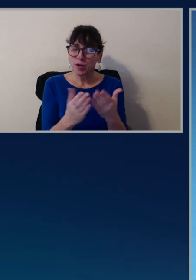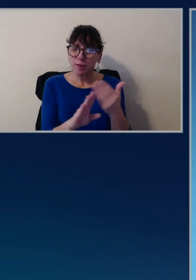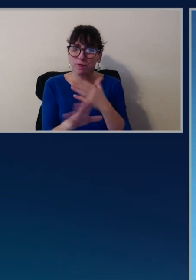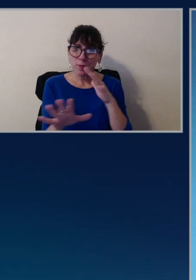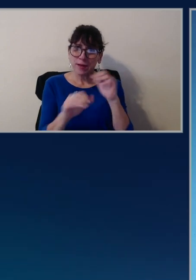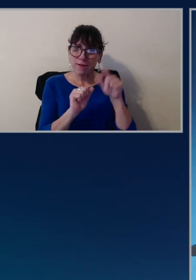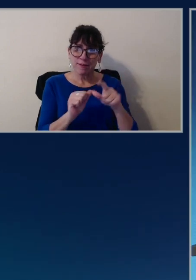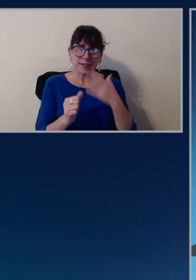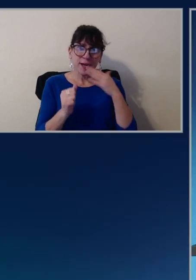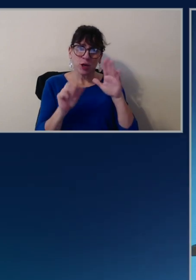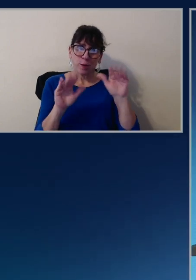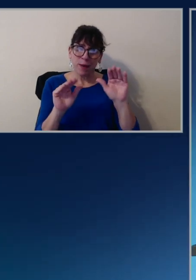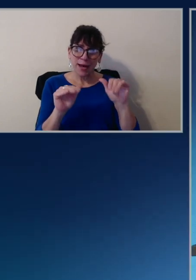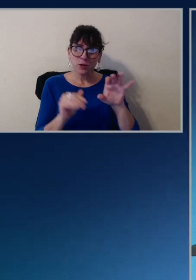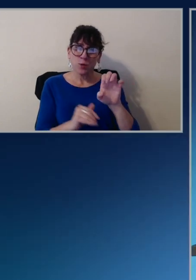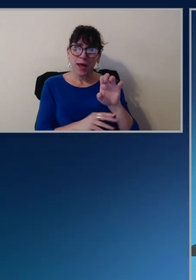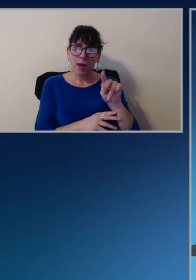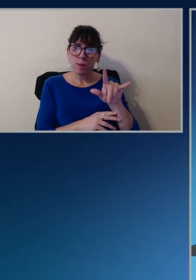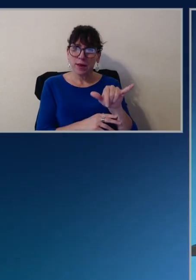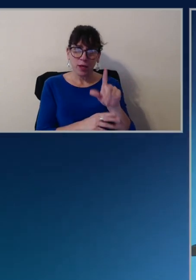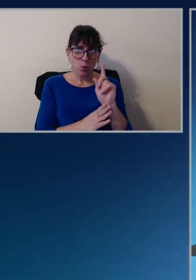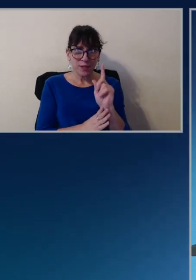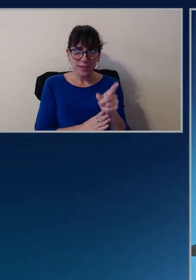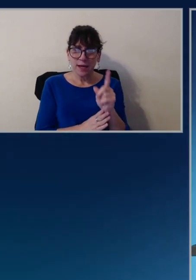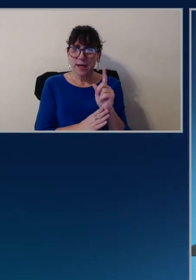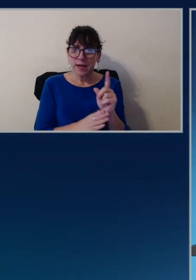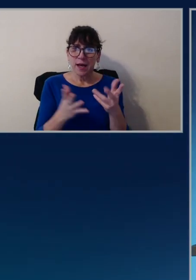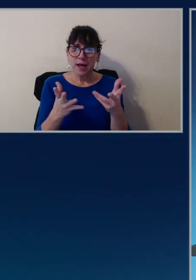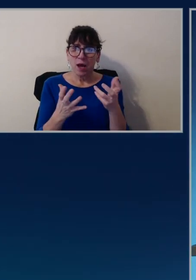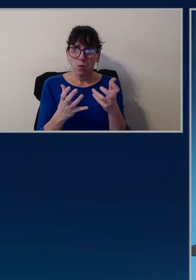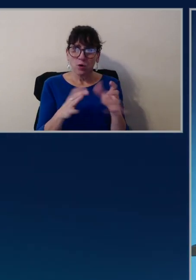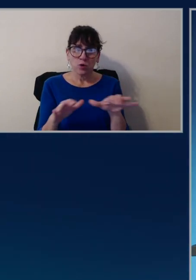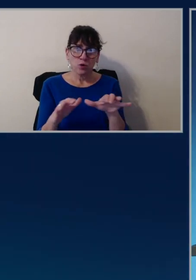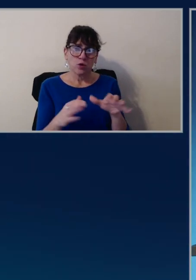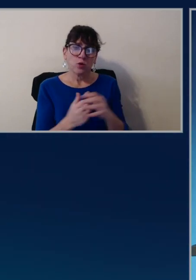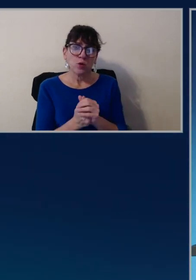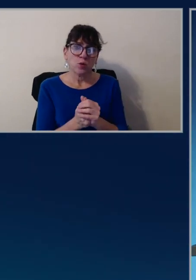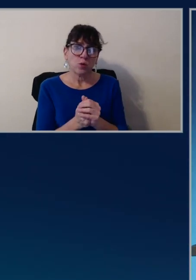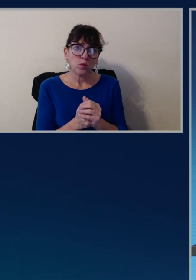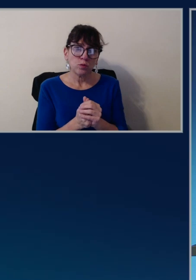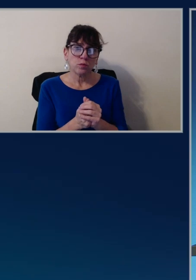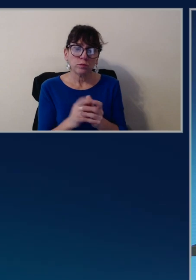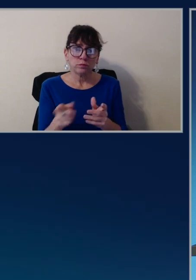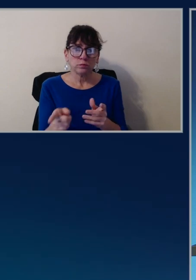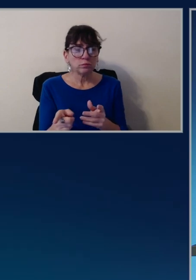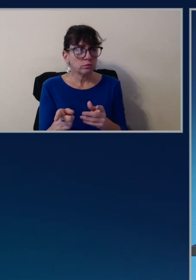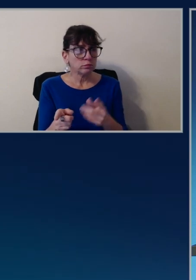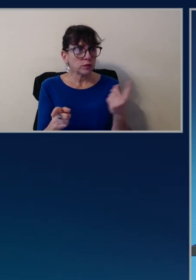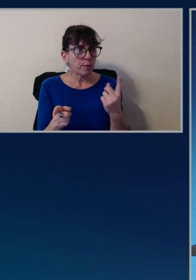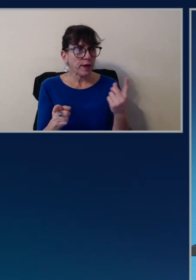to Emily in a second here. But I also want to kind of do a little tangent to what you're talking about, right? We talked about